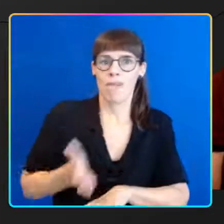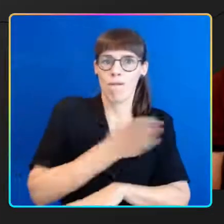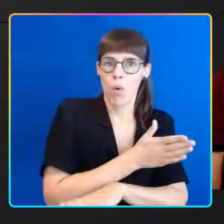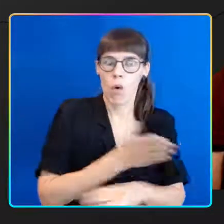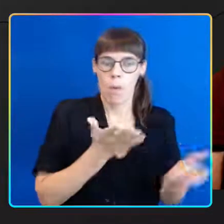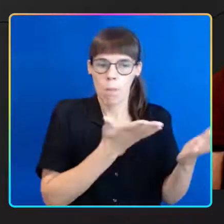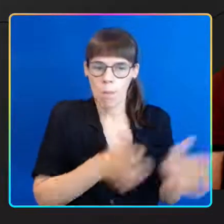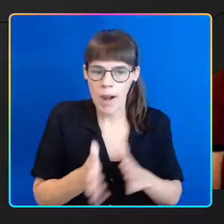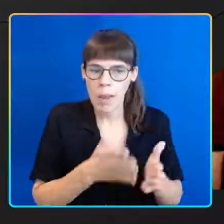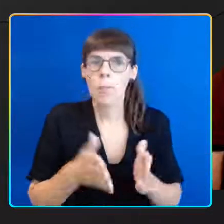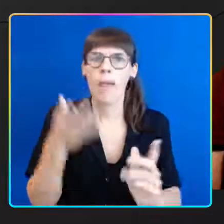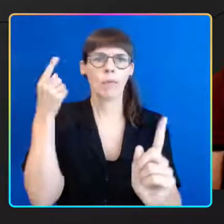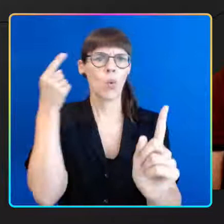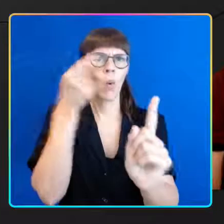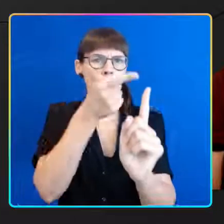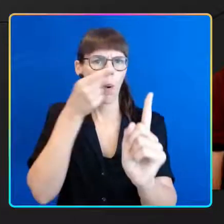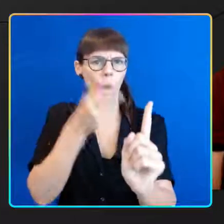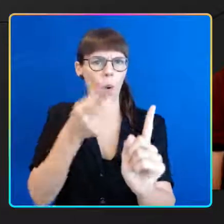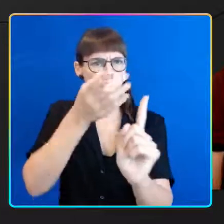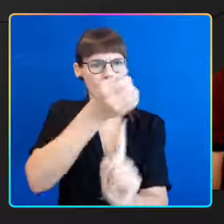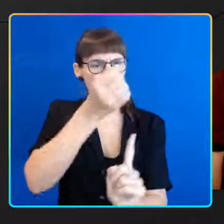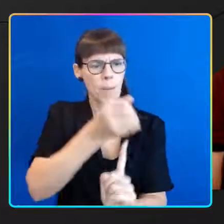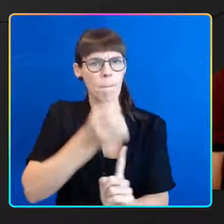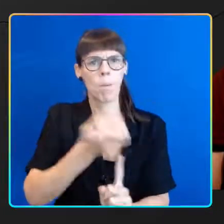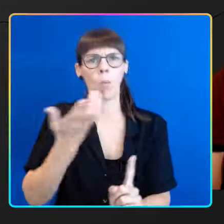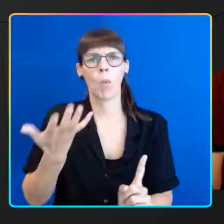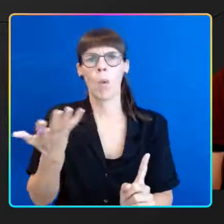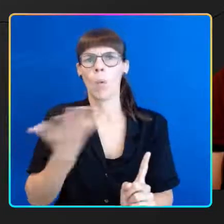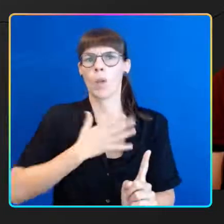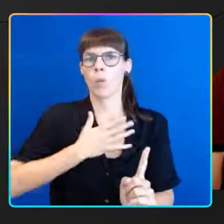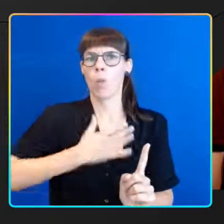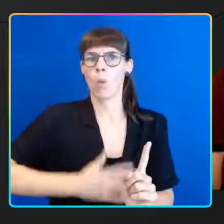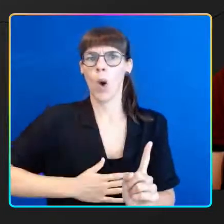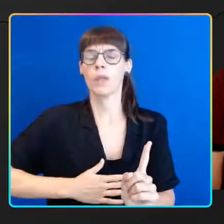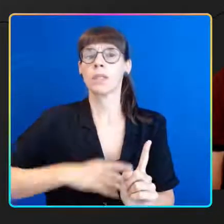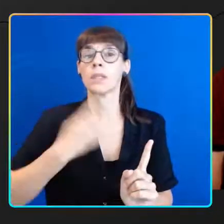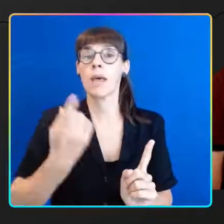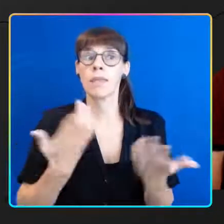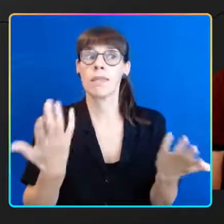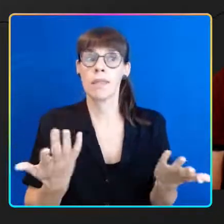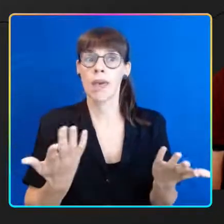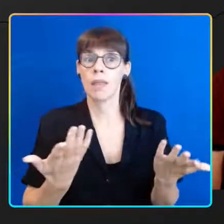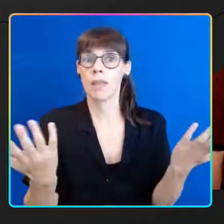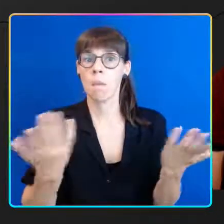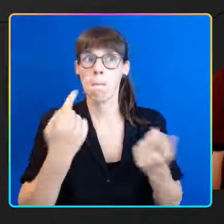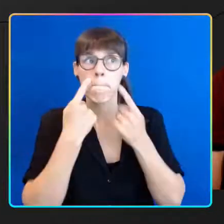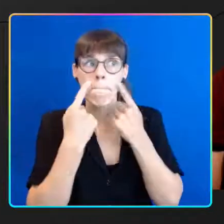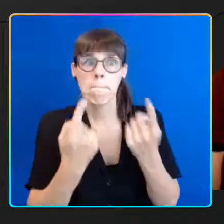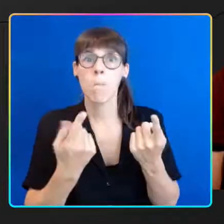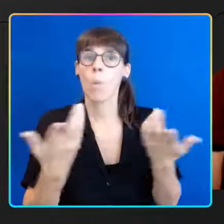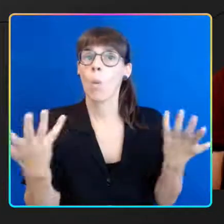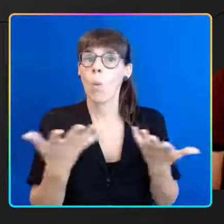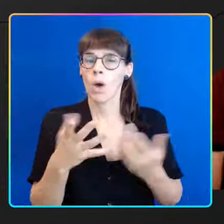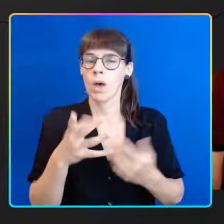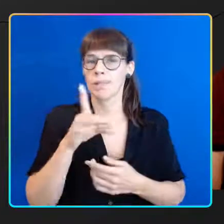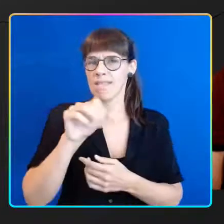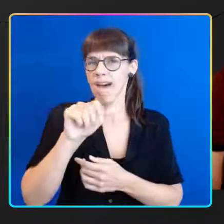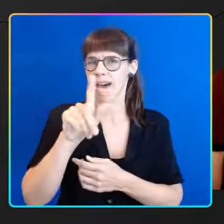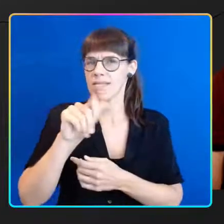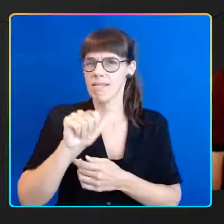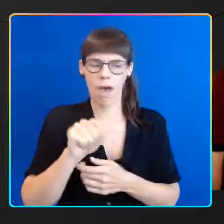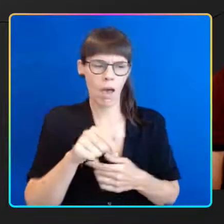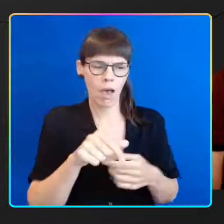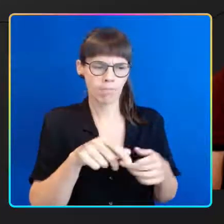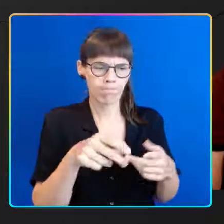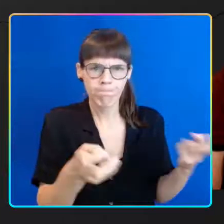and then back how you can start from gathering the data, the right data, how to process it, and define